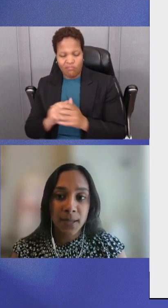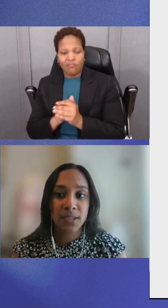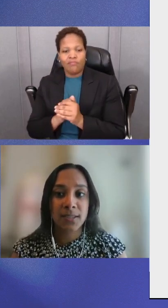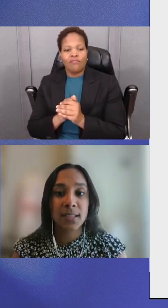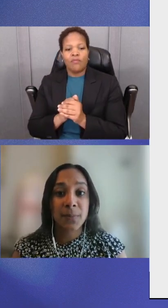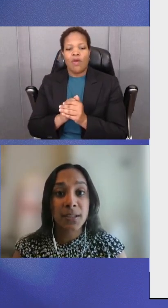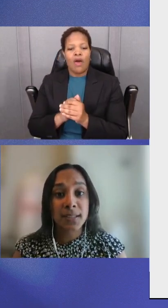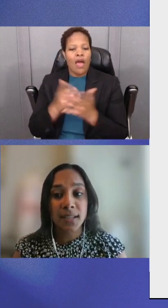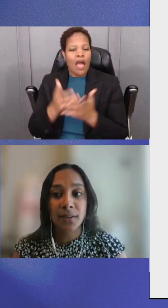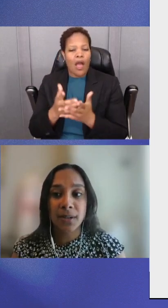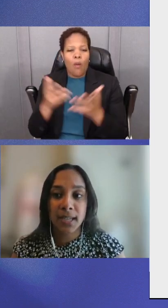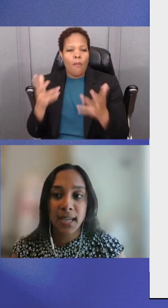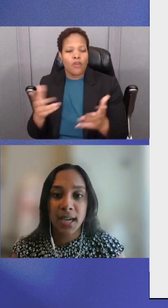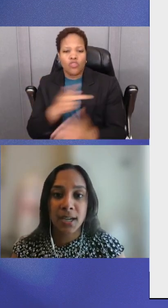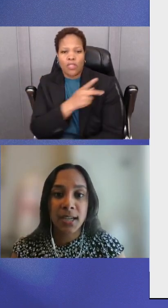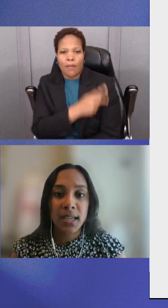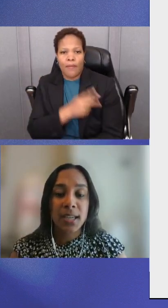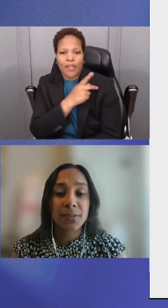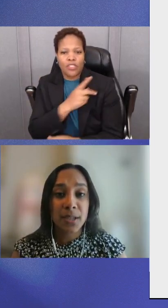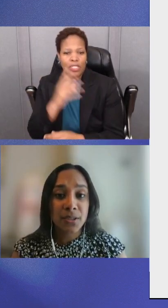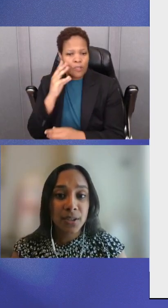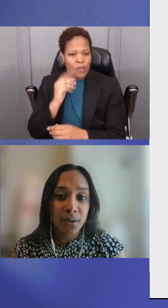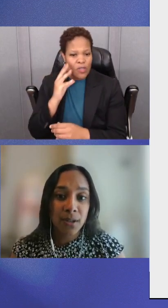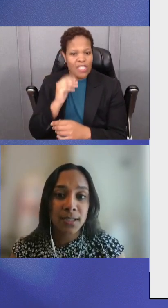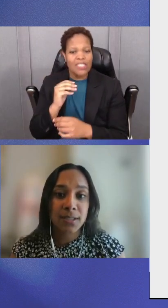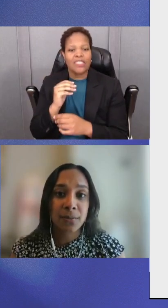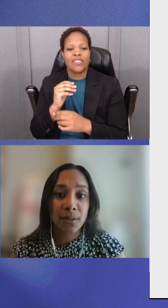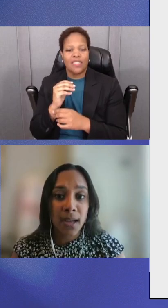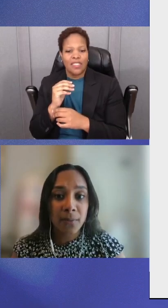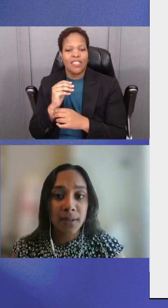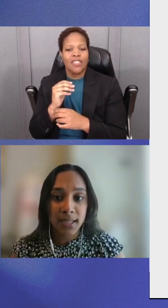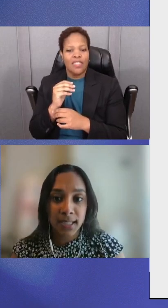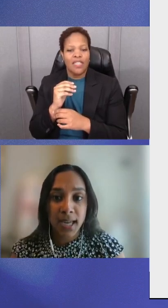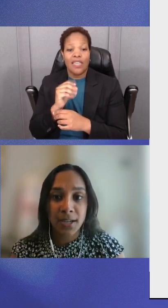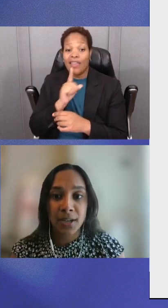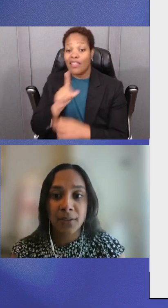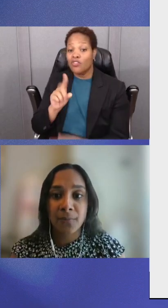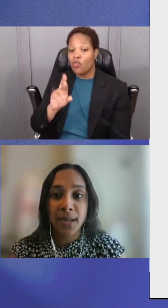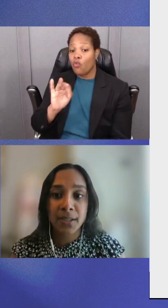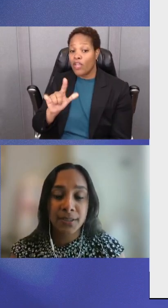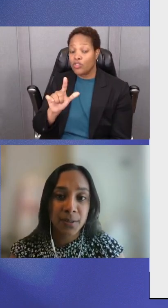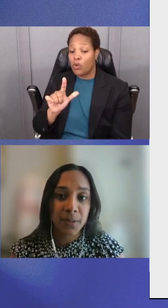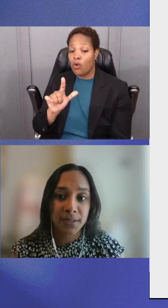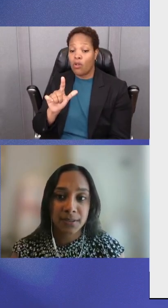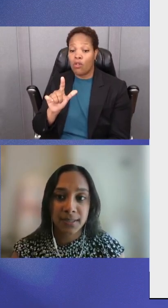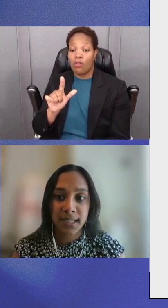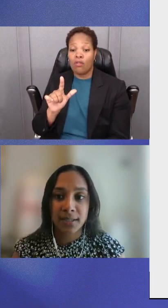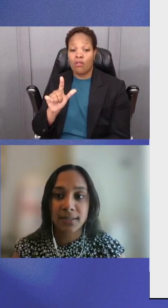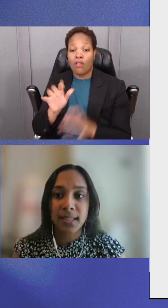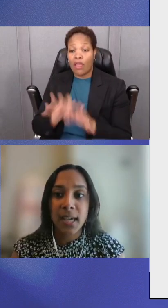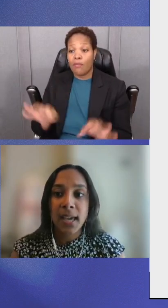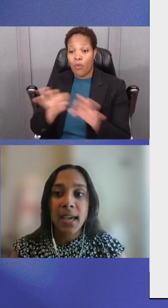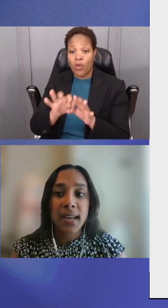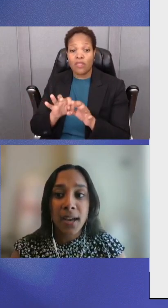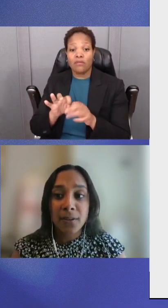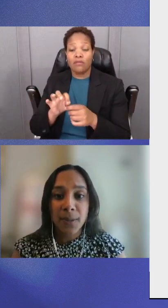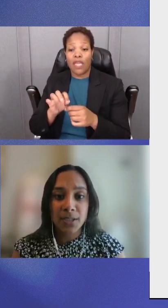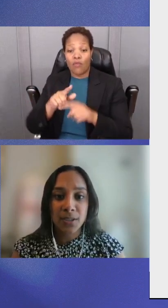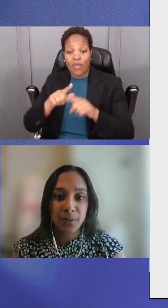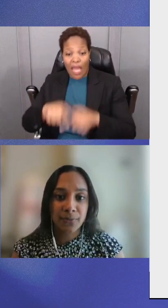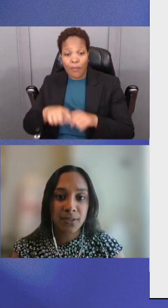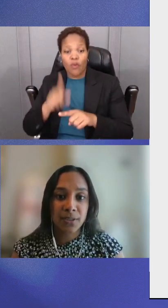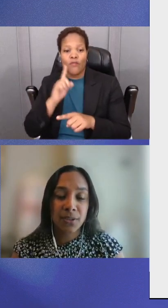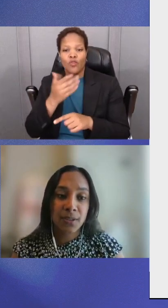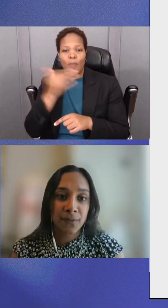have patients experienced concordant care? Is racial concordance a reliable indicator of better interpersonal skills? And how do